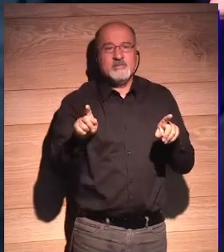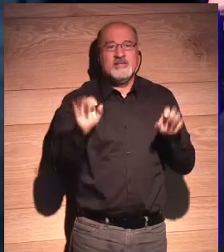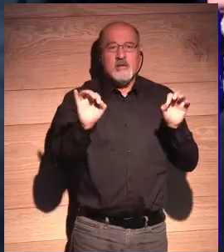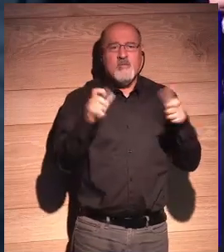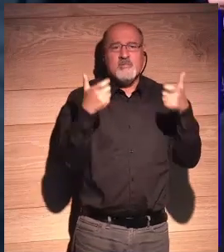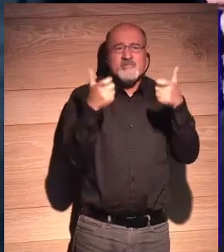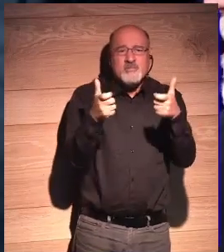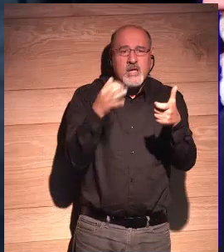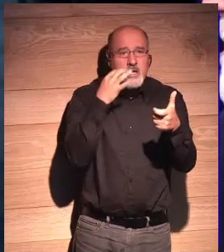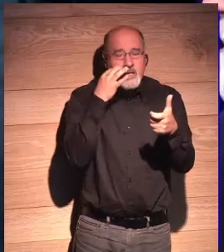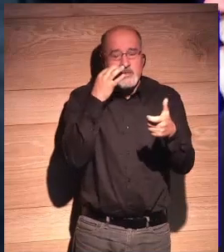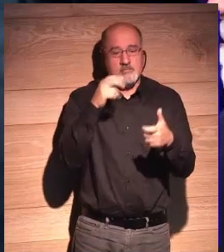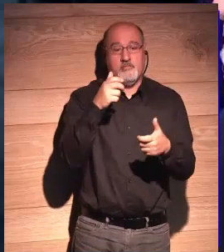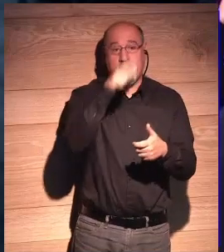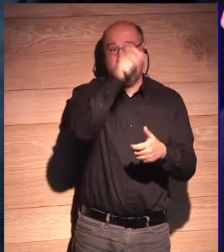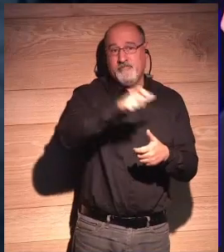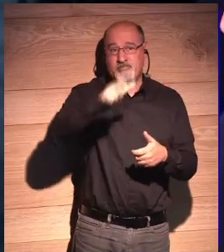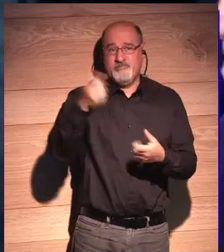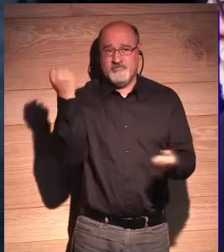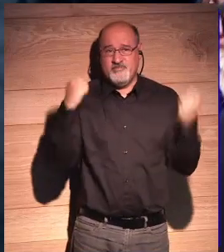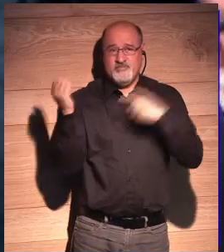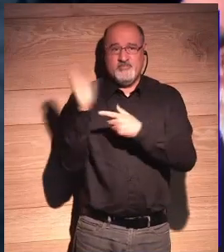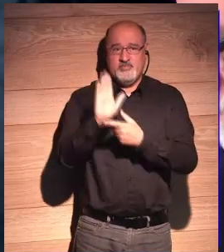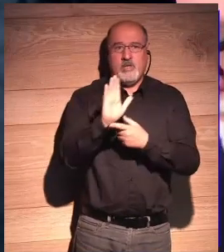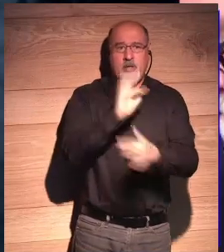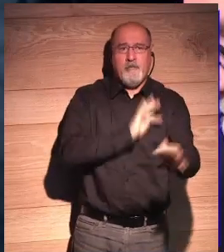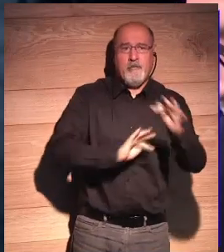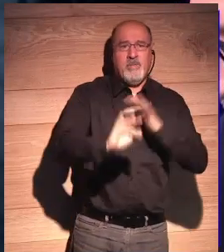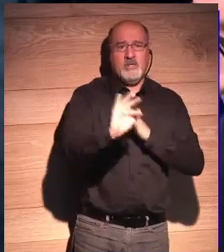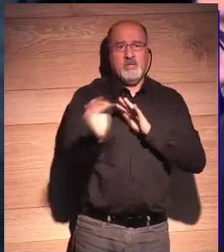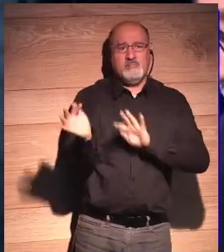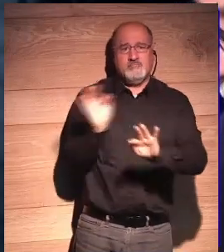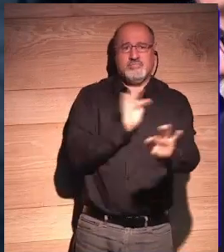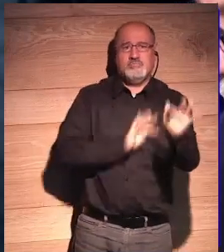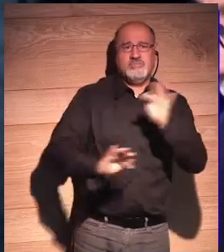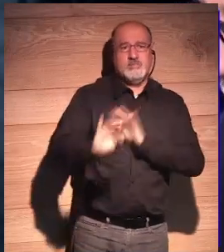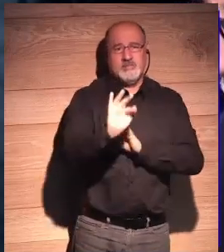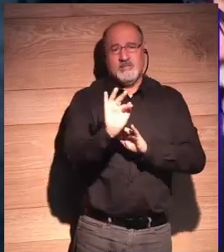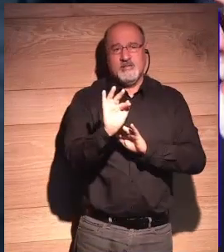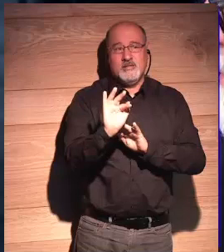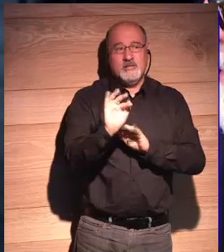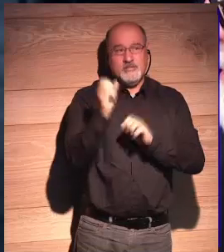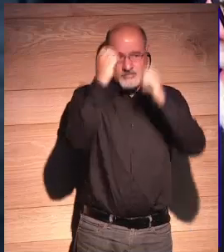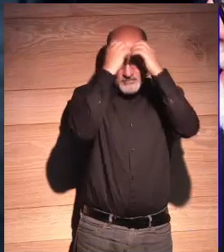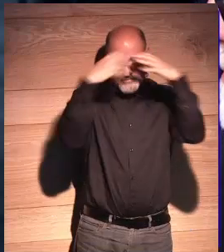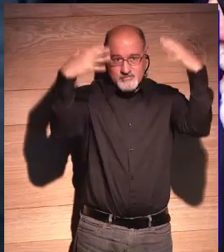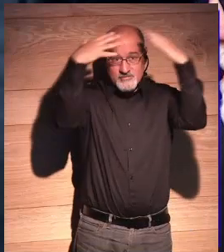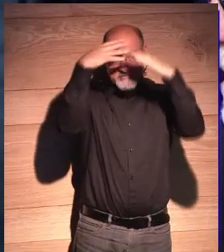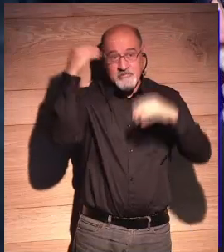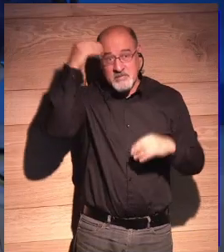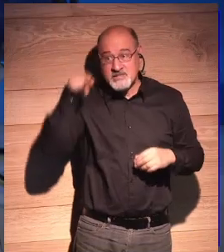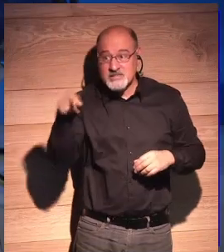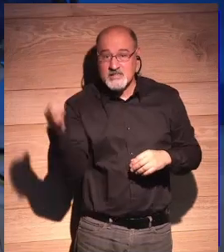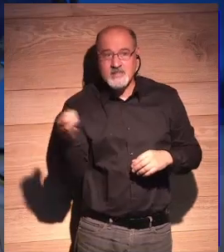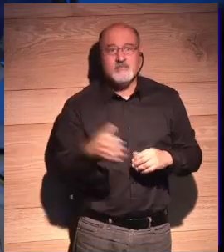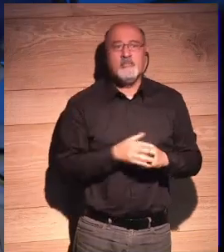to the possibility of some kind of realism, portrait of some characters with a. Well, I'd love to know what